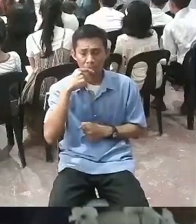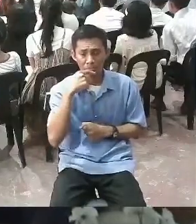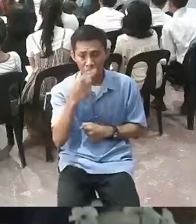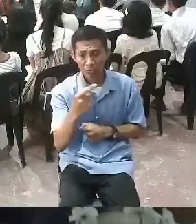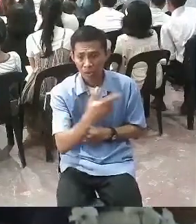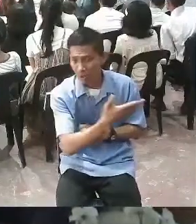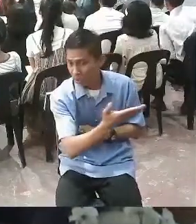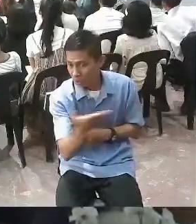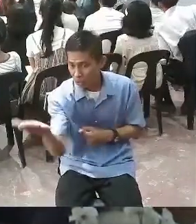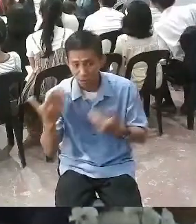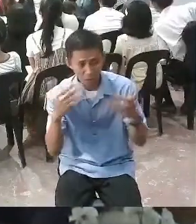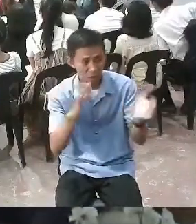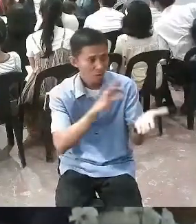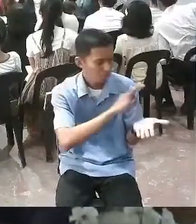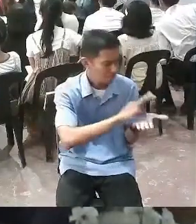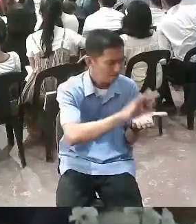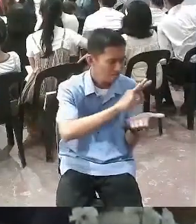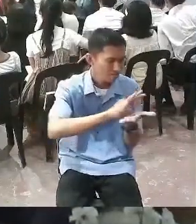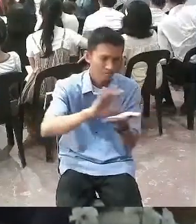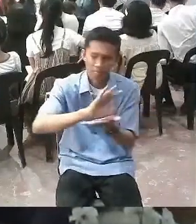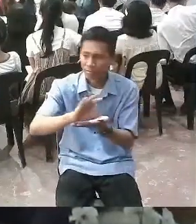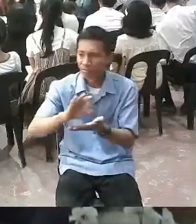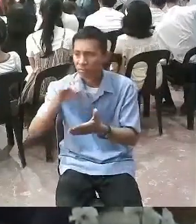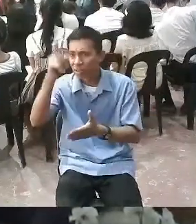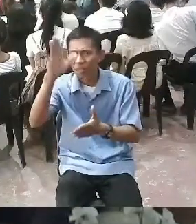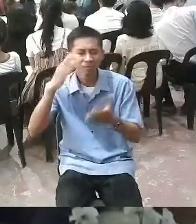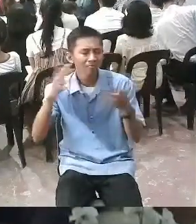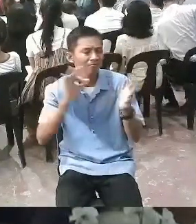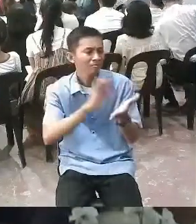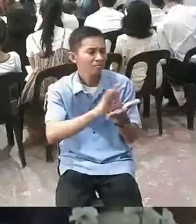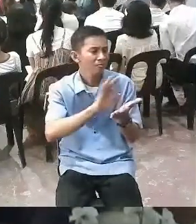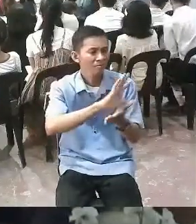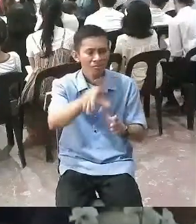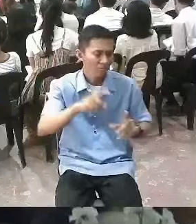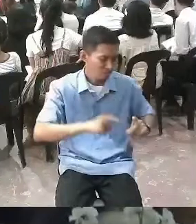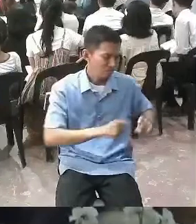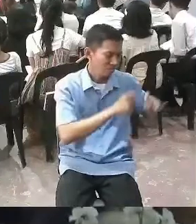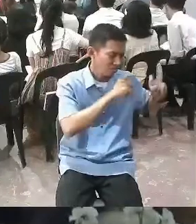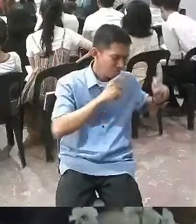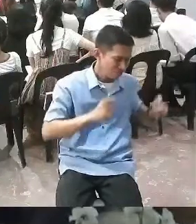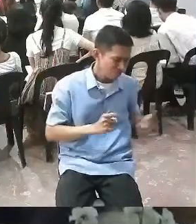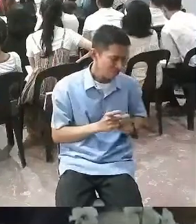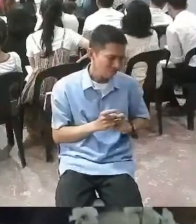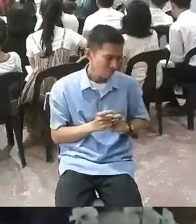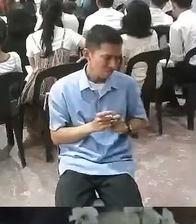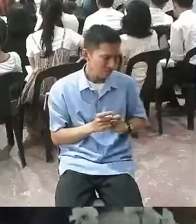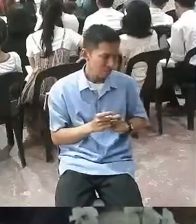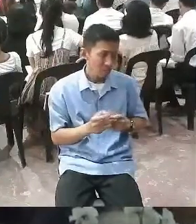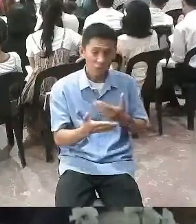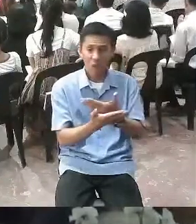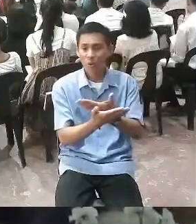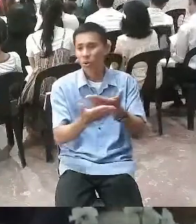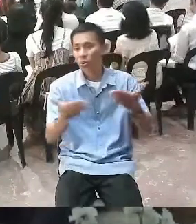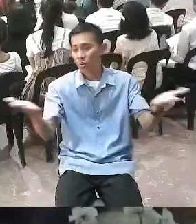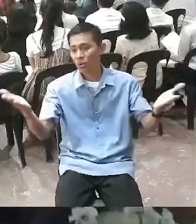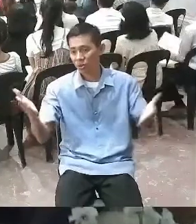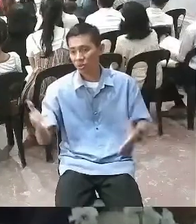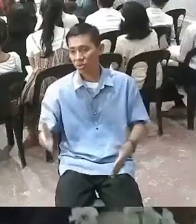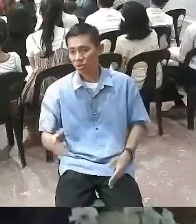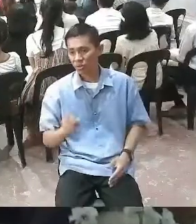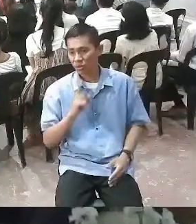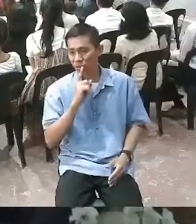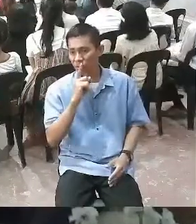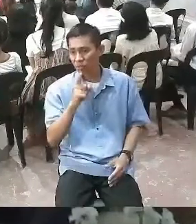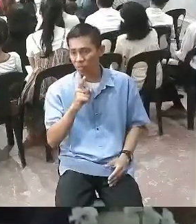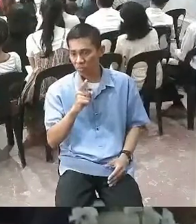we're justified. Justified very simply meaning that we are just as if